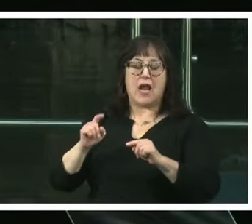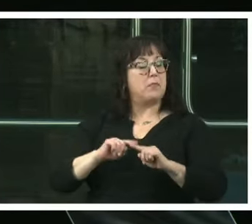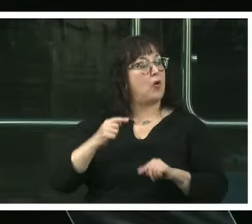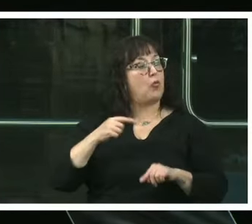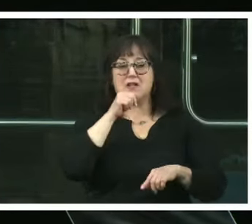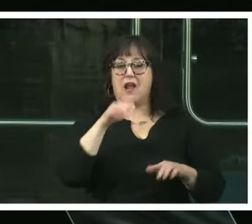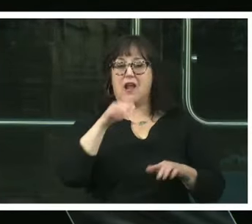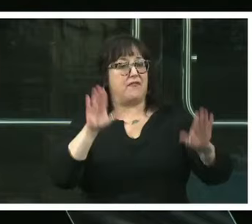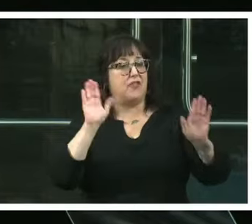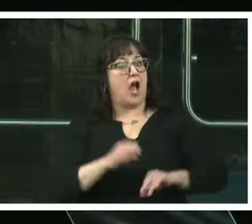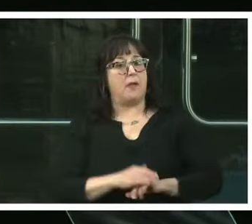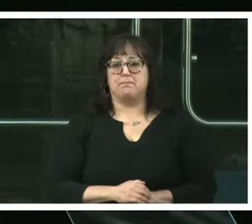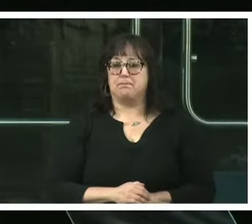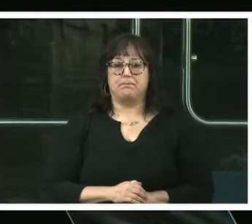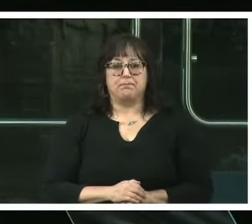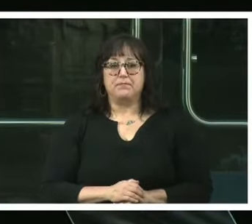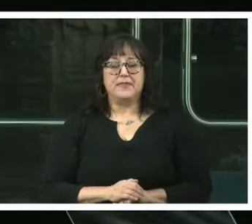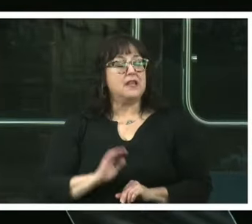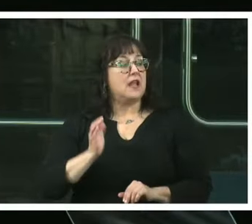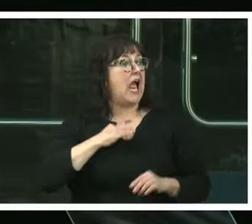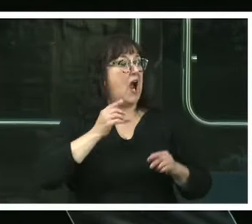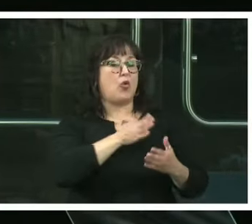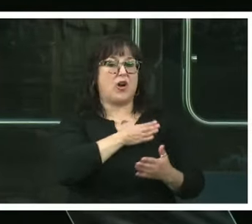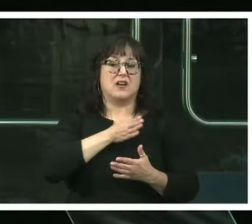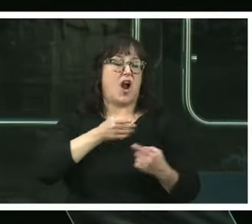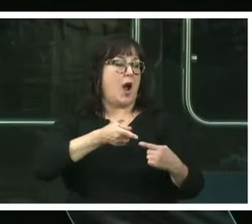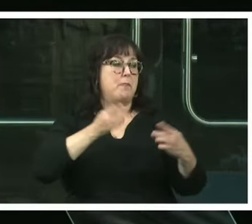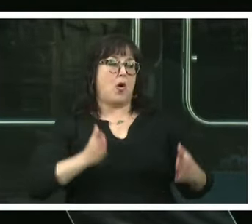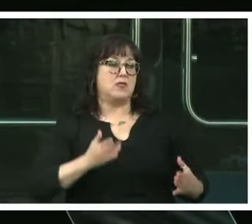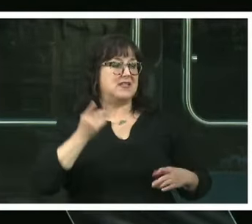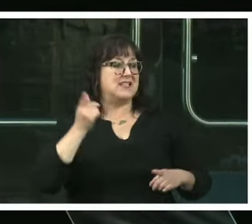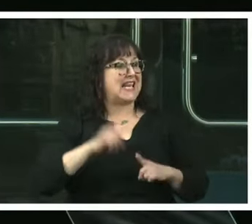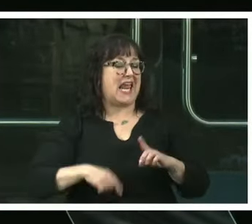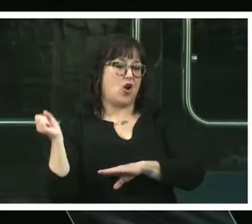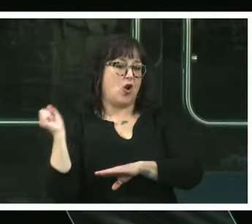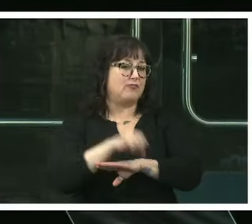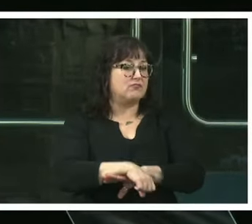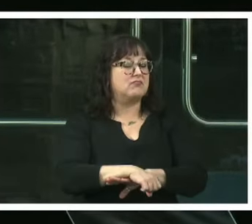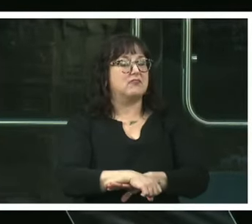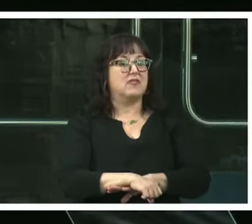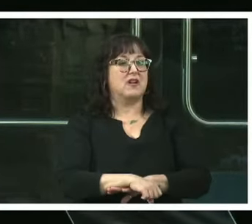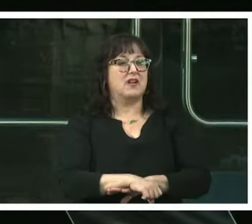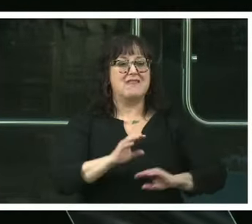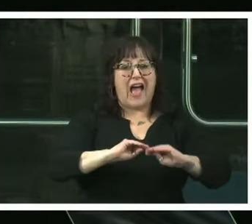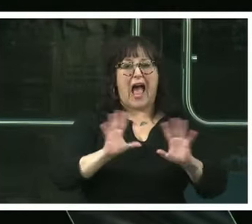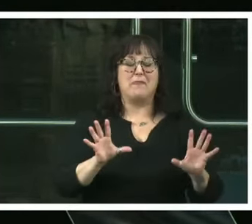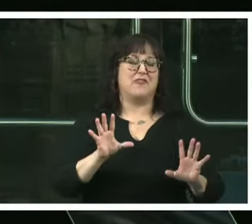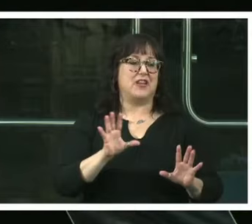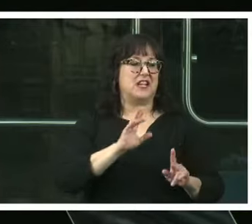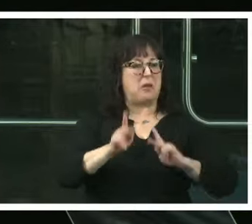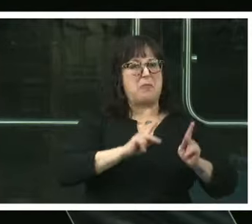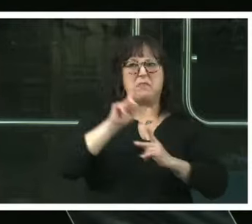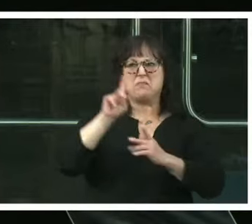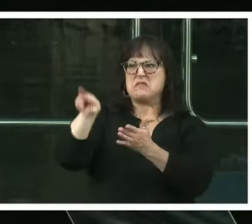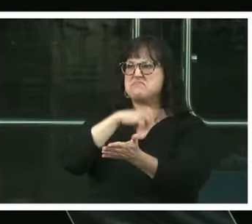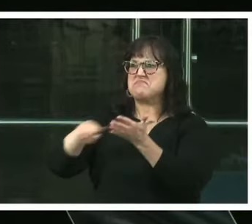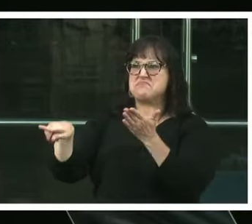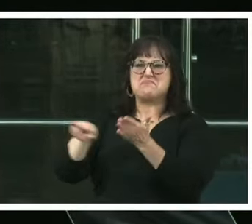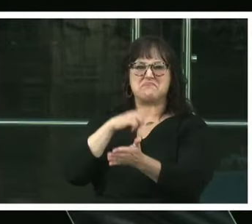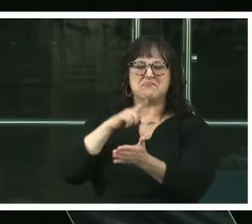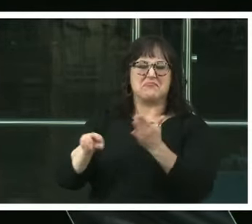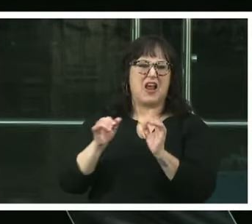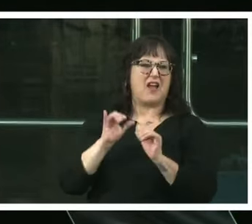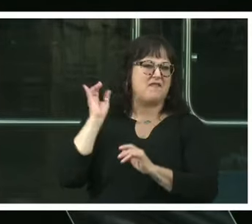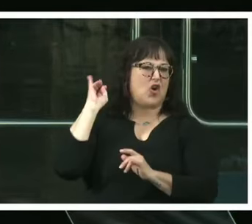year, because our opponents won't be able to overcome the glare of public scrutiny forever.